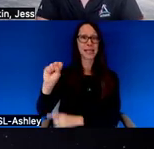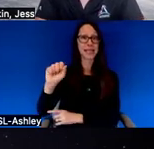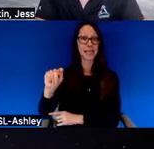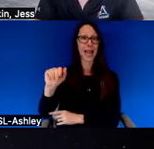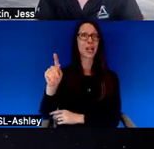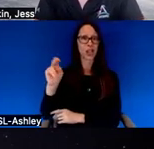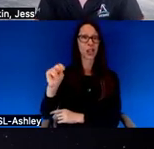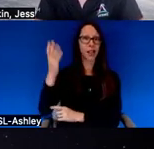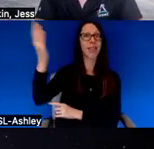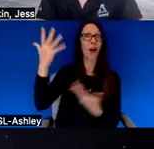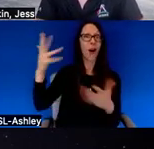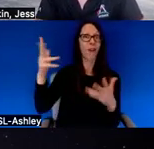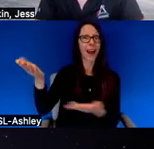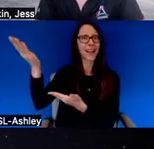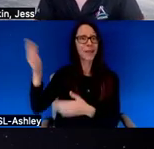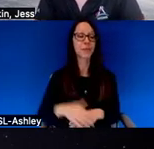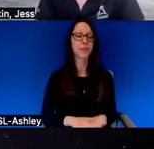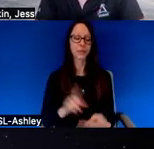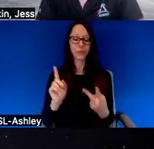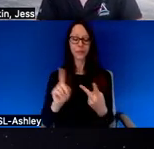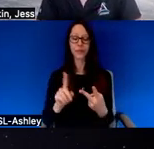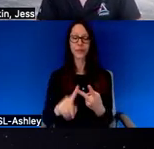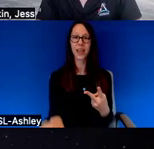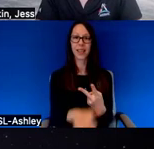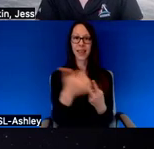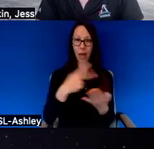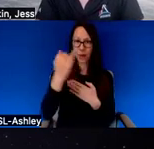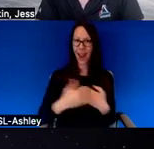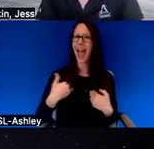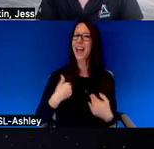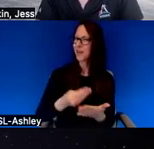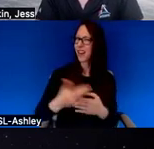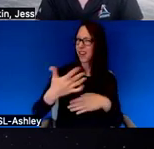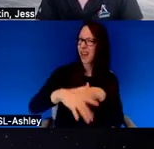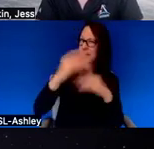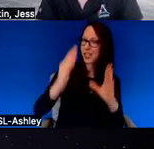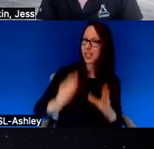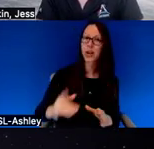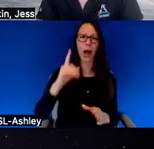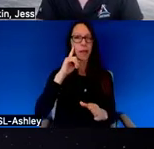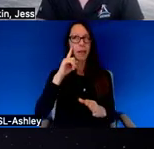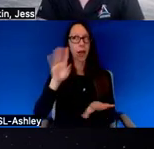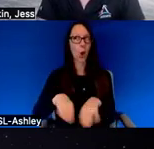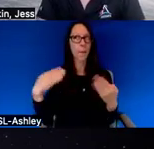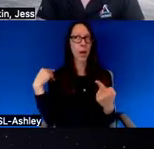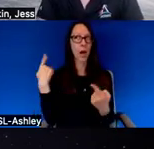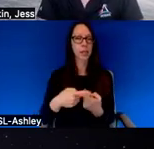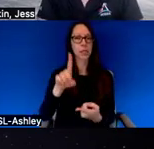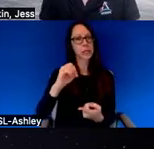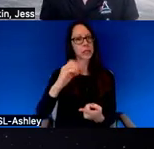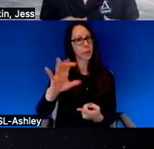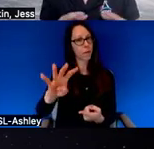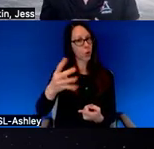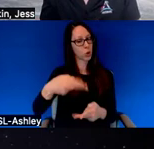This second project also has funding available, teachers. I believe that the window is open until December 4th, so you'd have to get on that